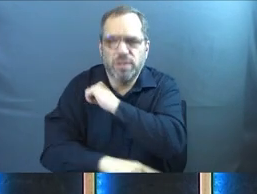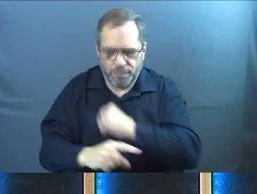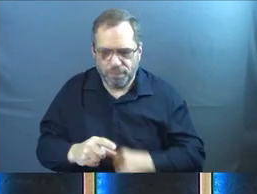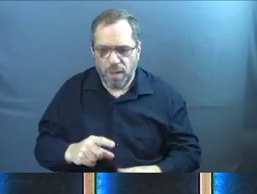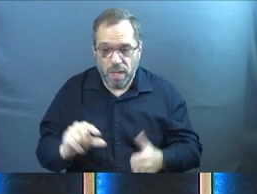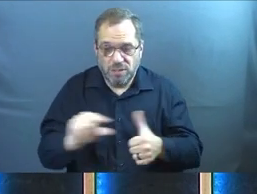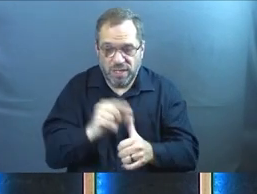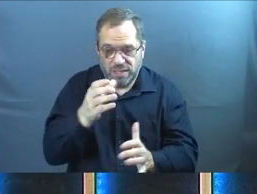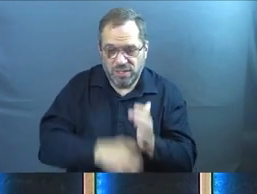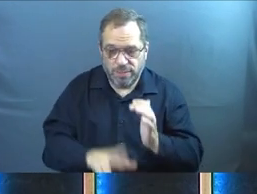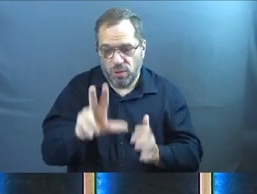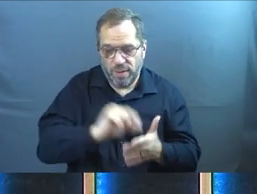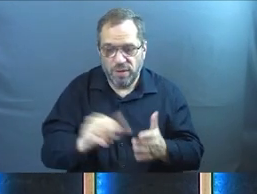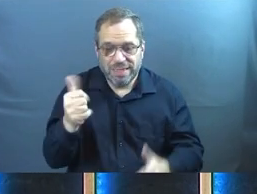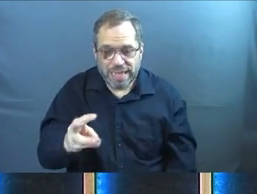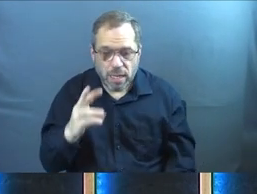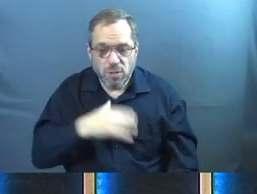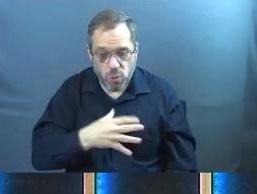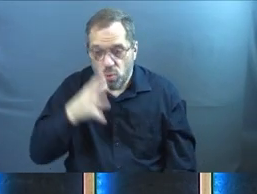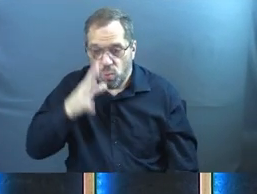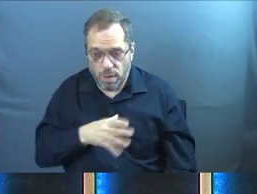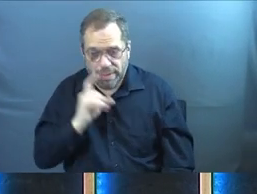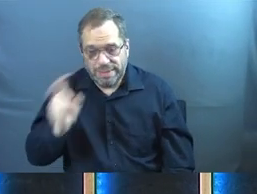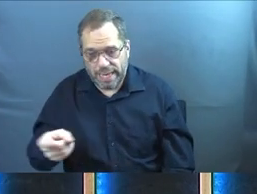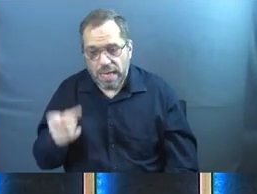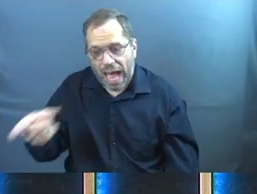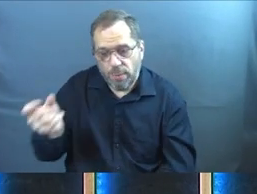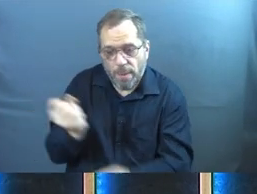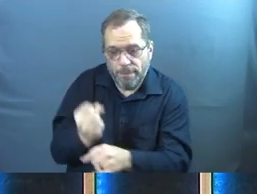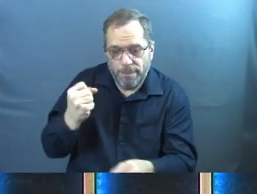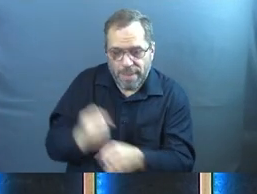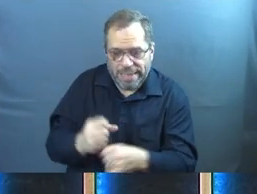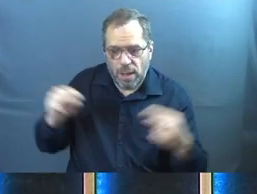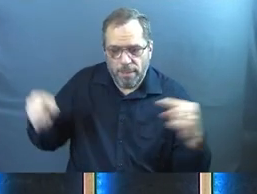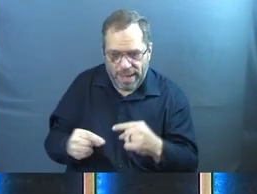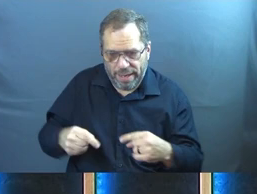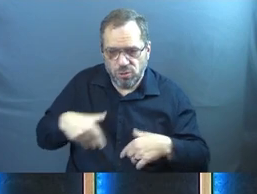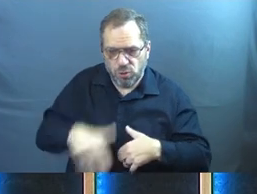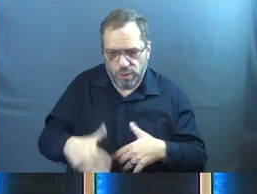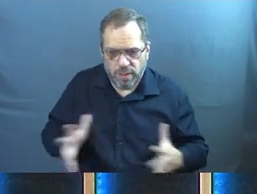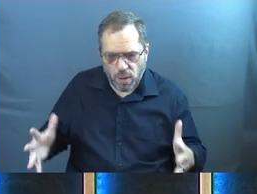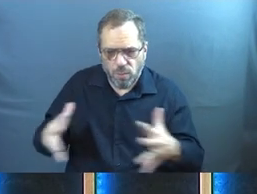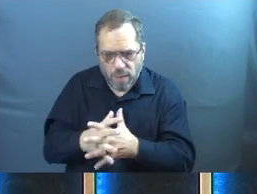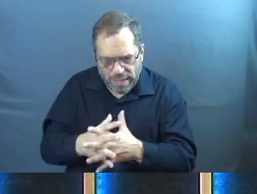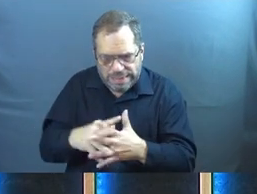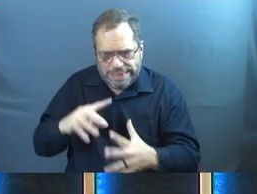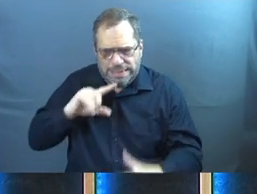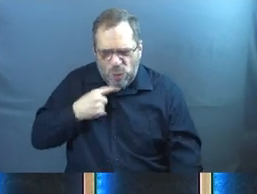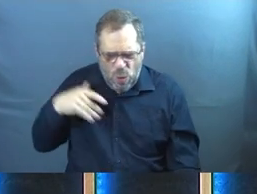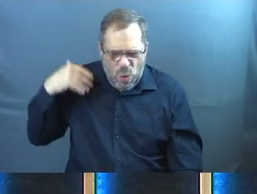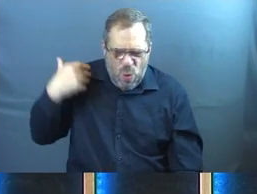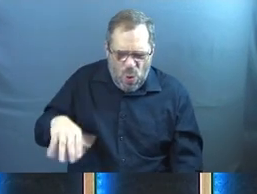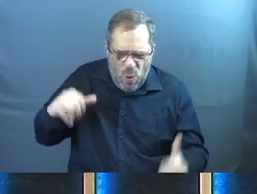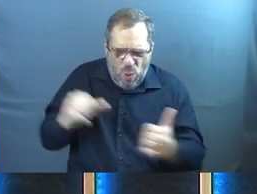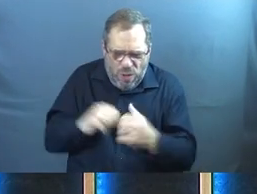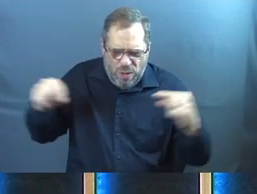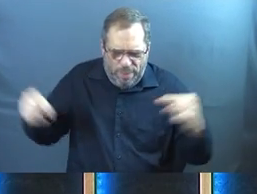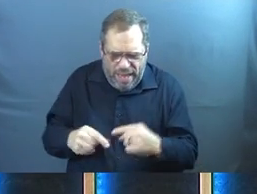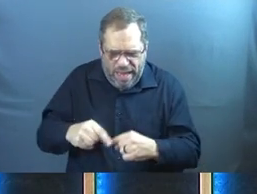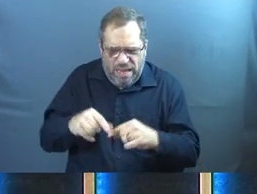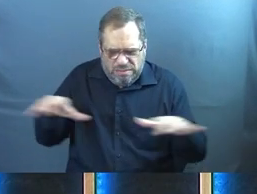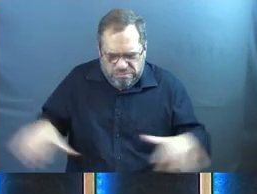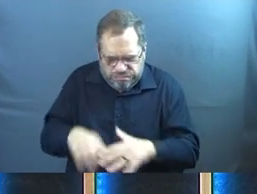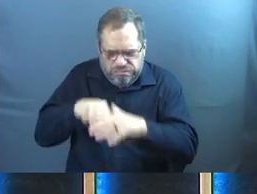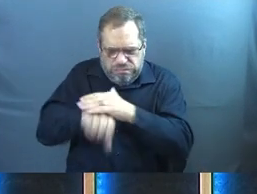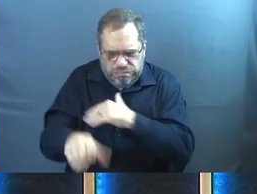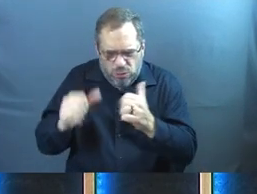First off, Genesis 3:16 says, to the woman, God said, I will make your pains in childbearing very severe. With painful labor, you